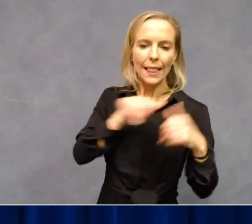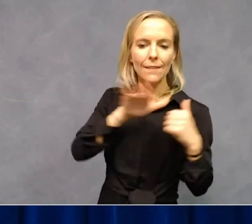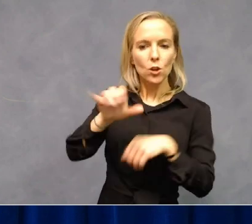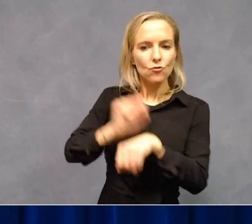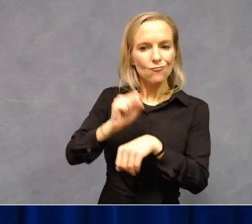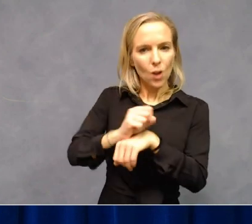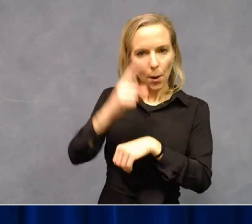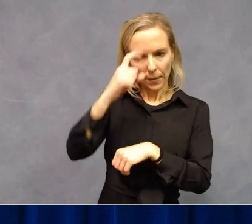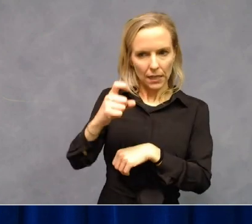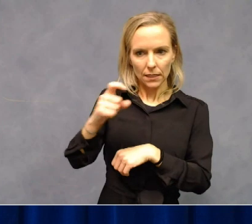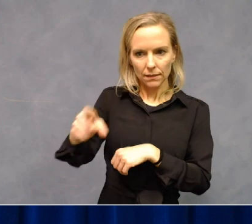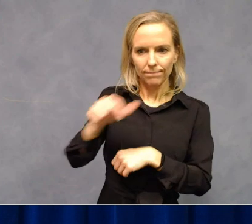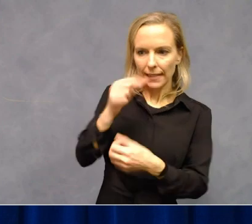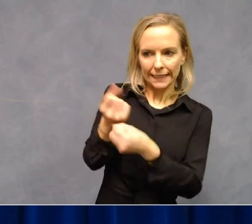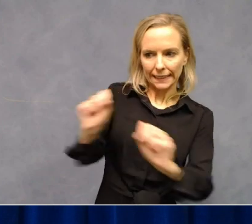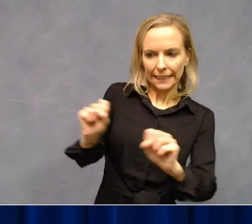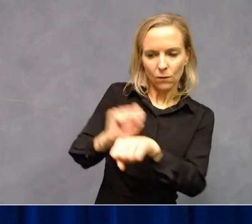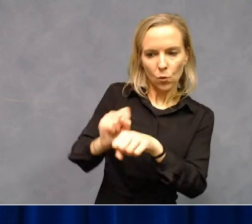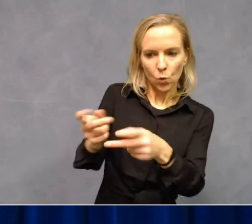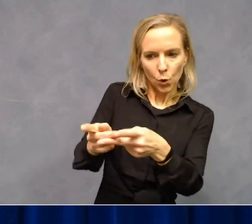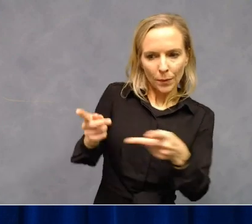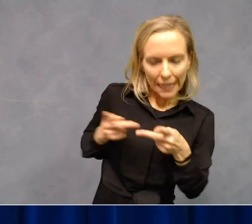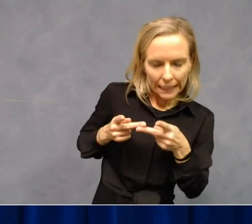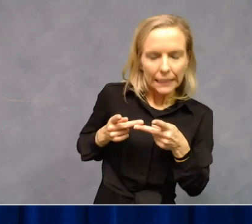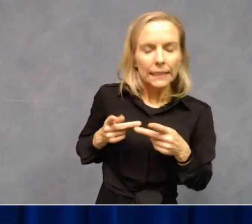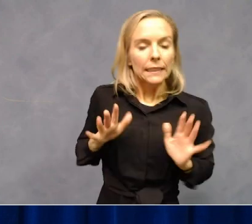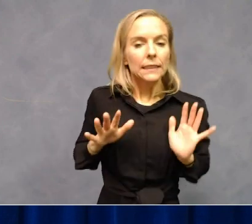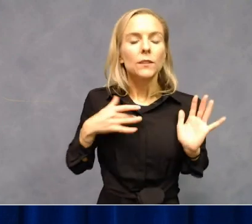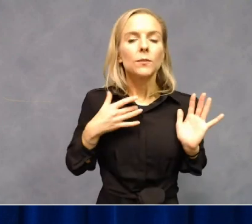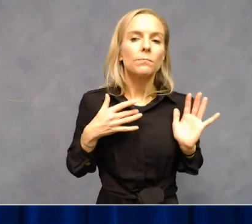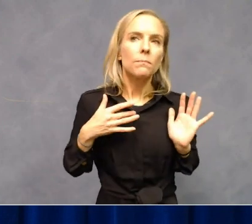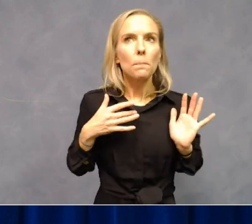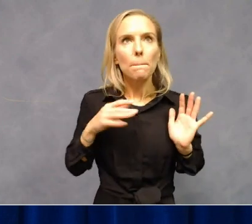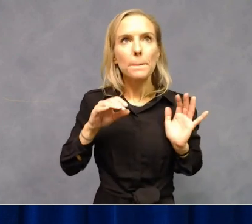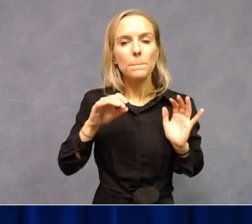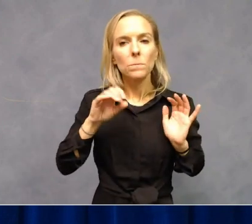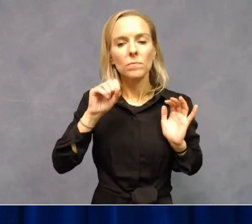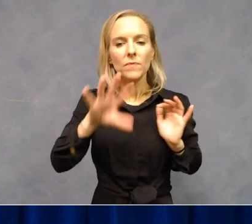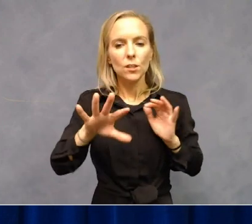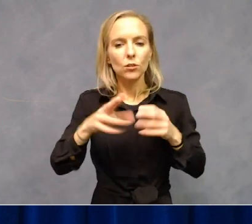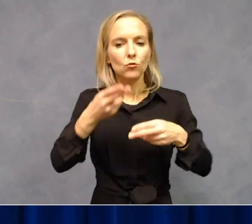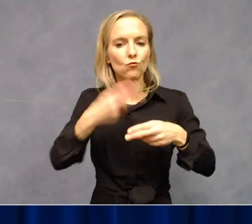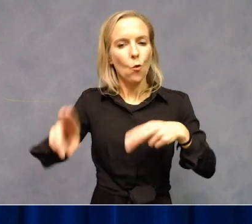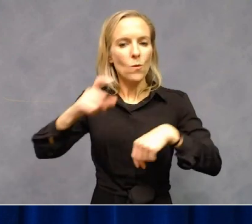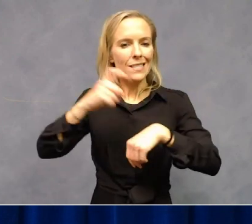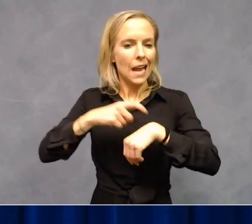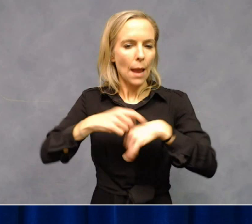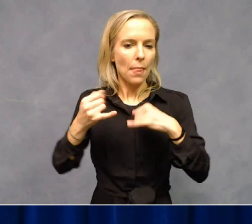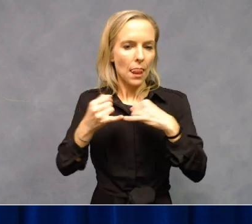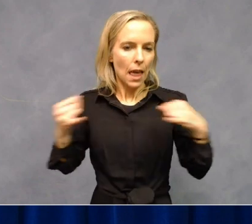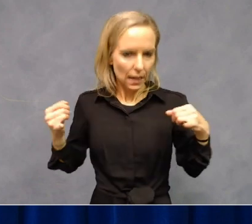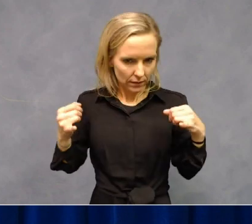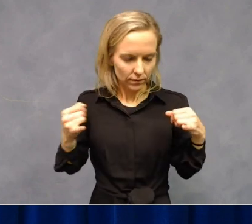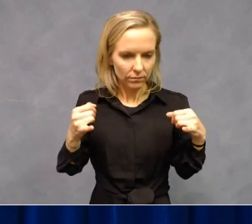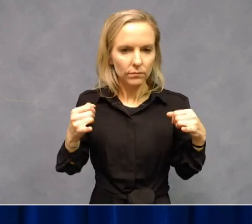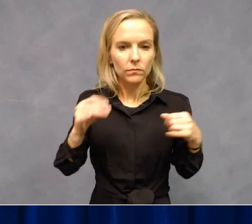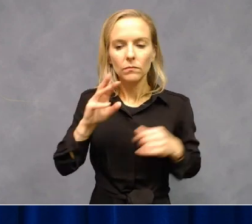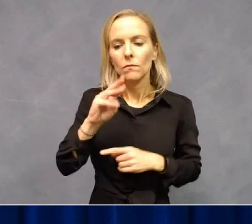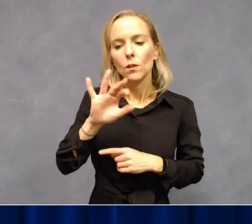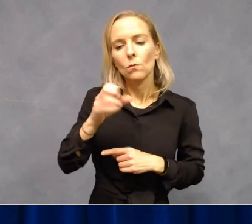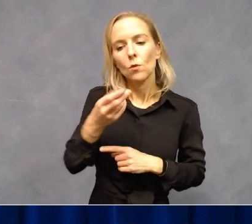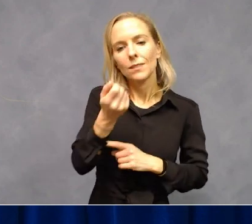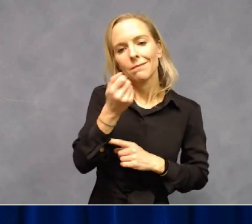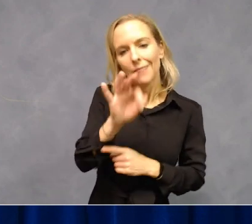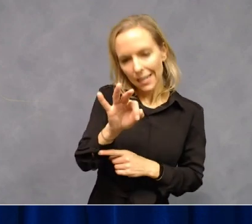unsafe workplace. Just to give you a little short timeline about this, March 19th was